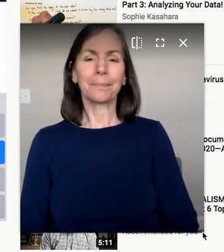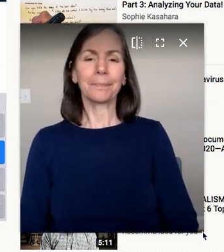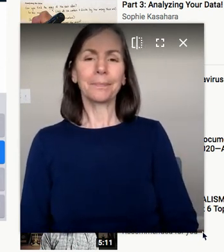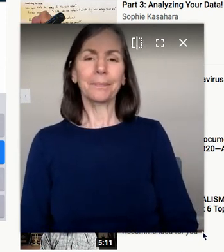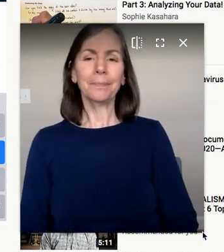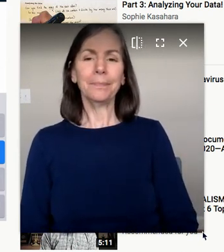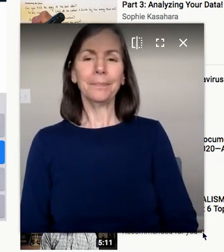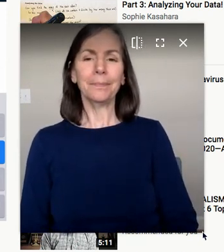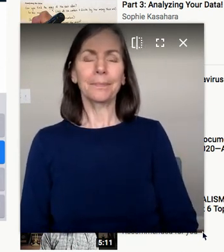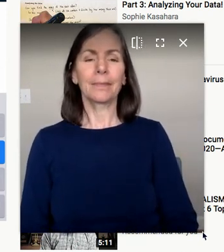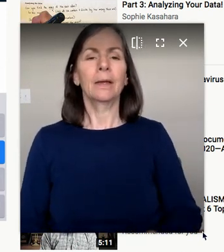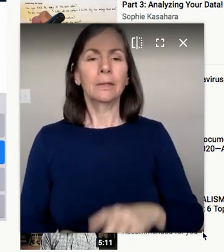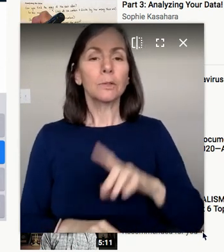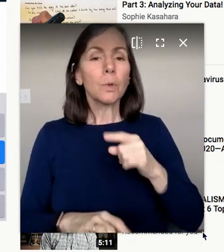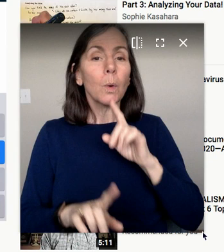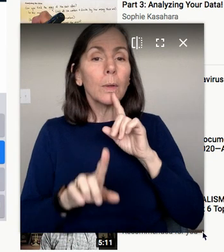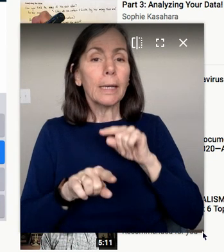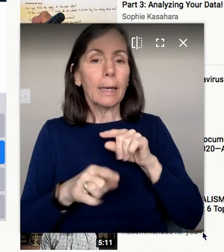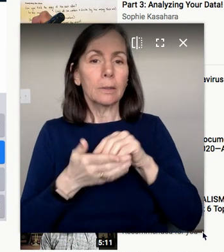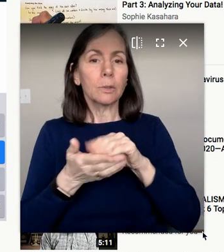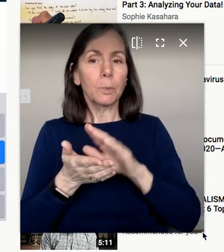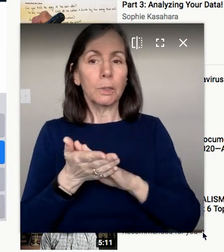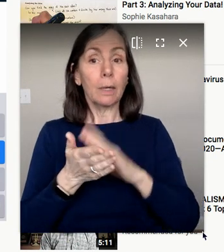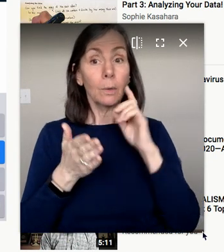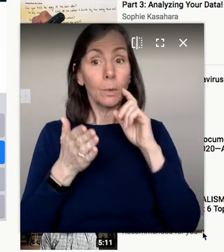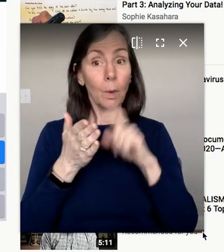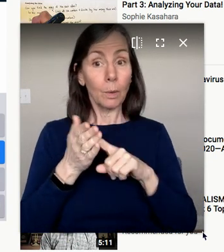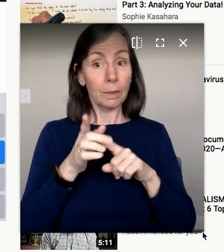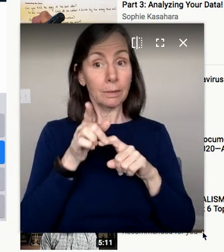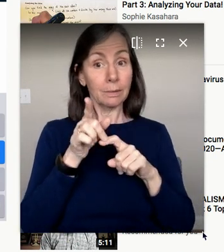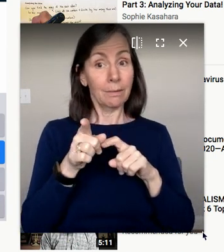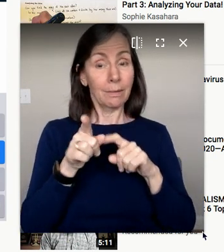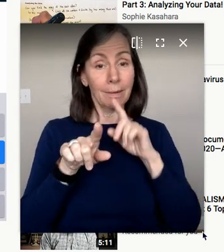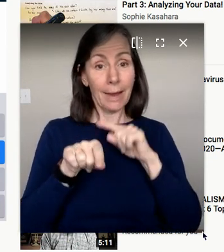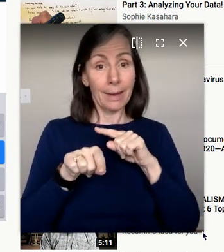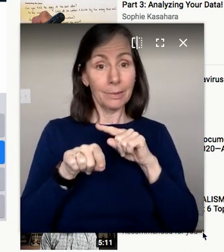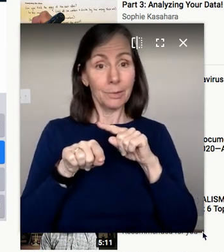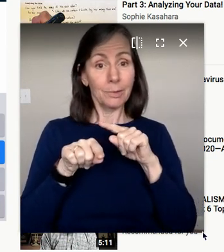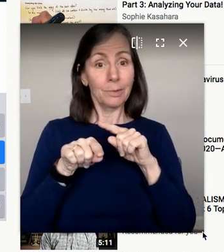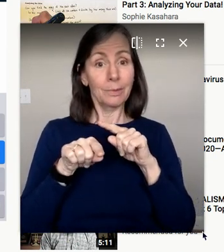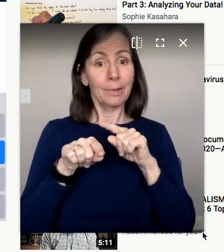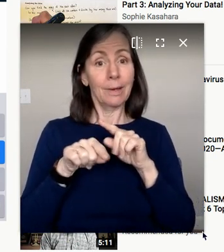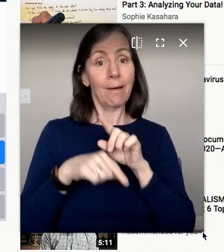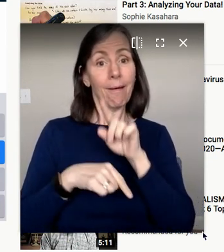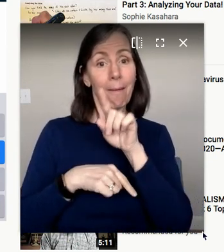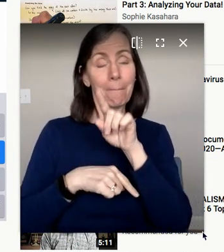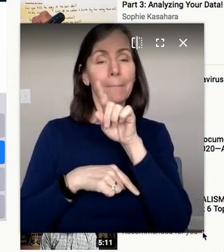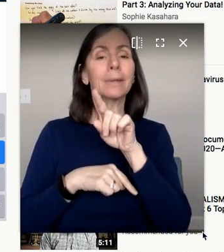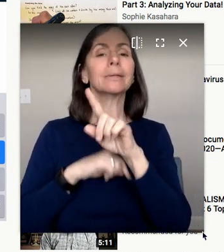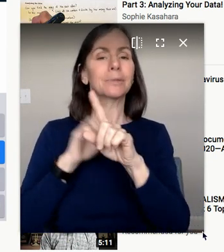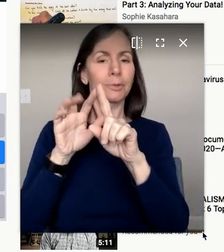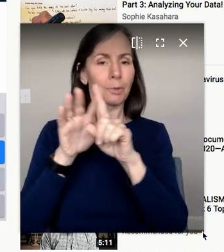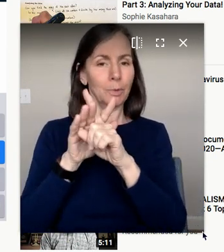And notice it appears now in the answer box for 1 plus 1.